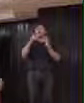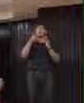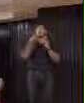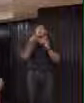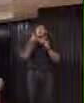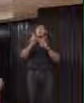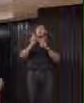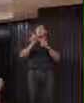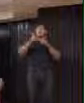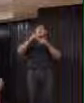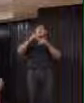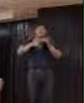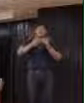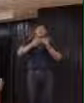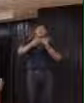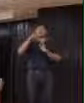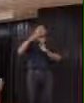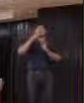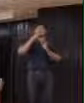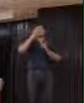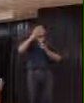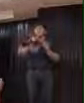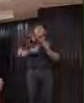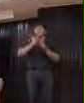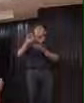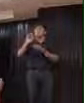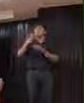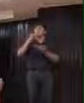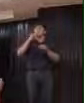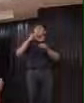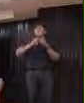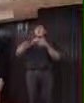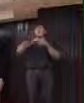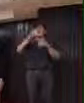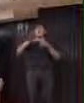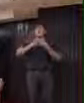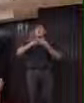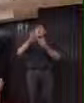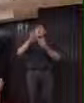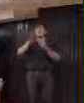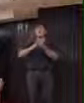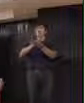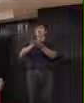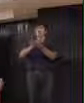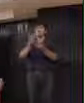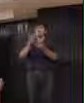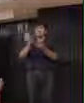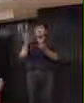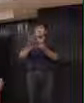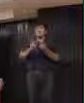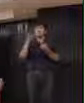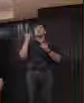their elected representatives. But when the elected representatives are not there, you find other ways to do it.